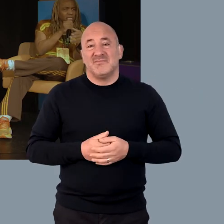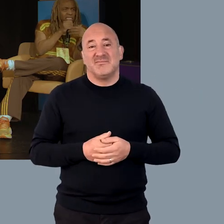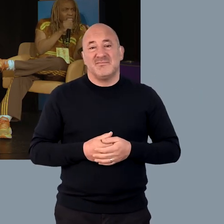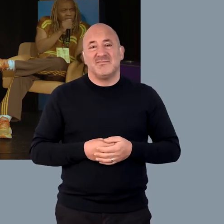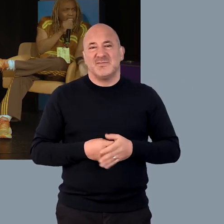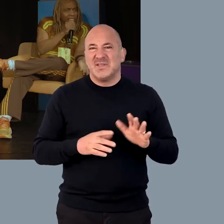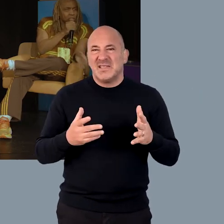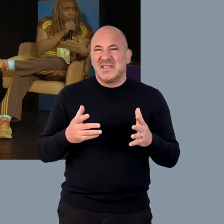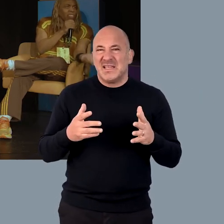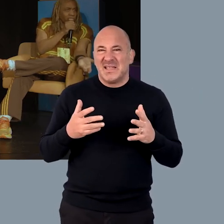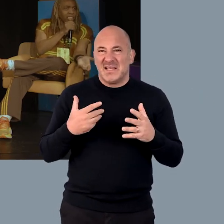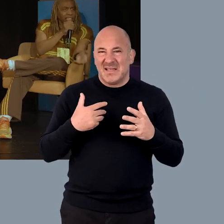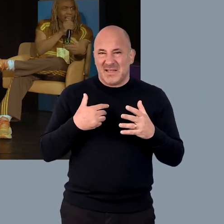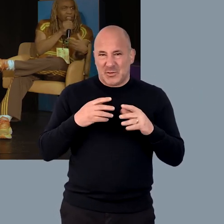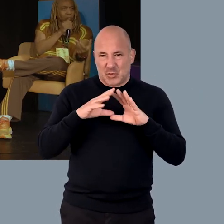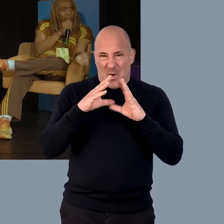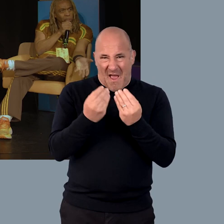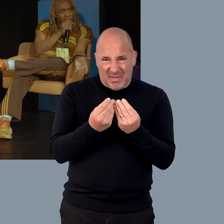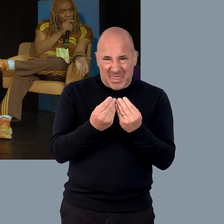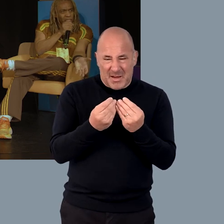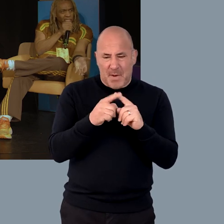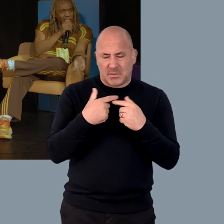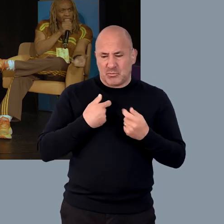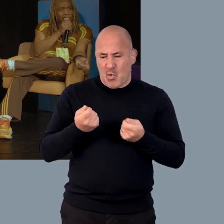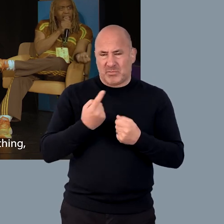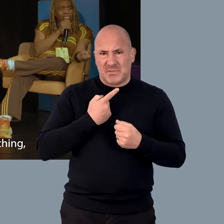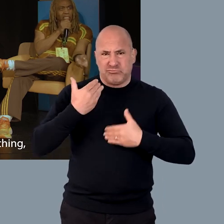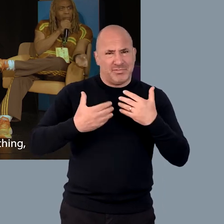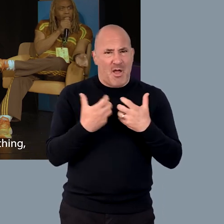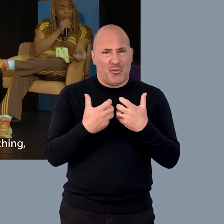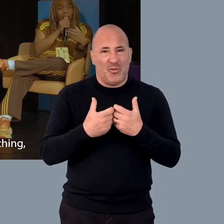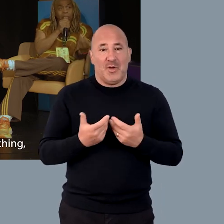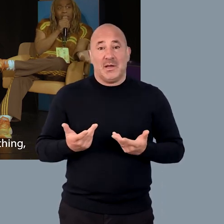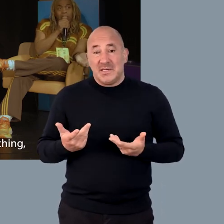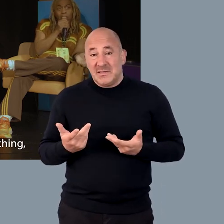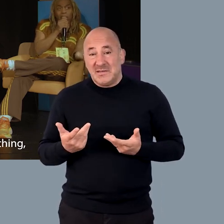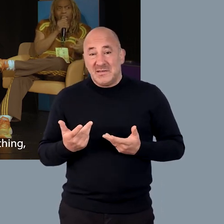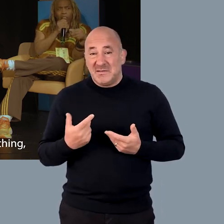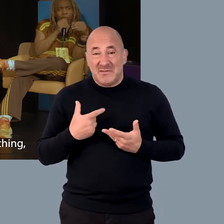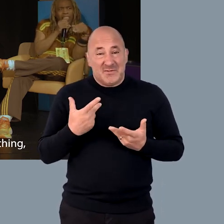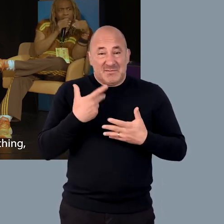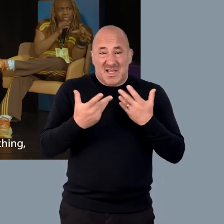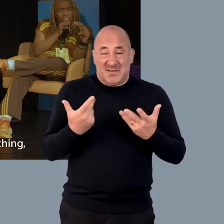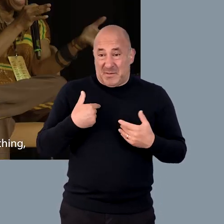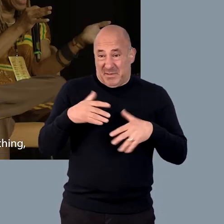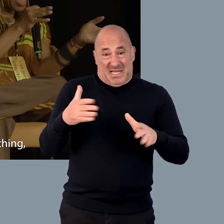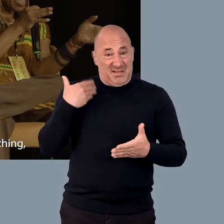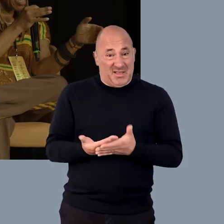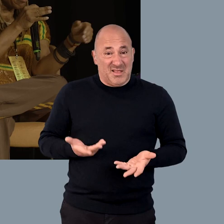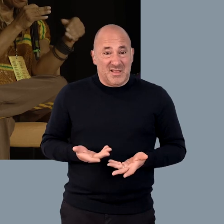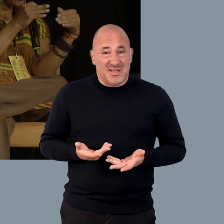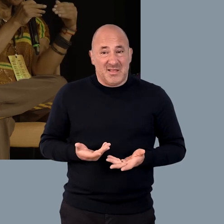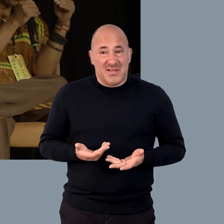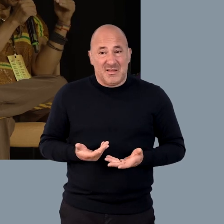you it's just it's just how you do everything and how you hold yourself isn't it and um because i it's not like i've really said